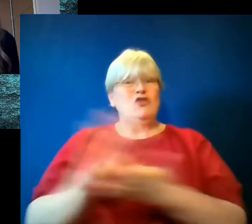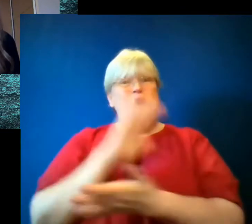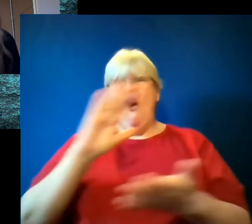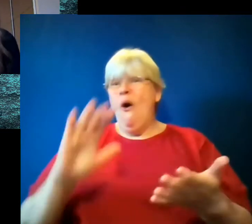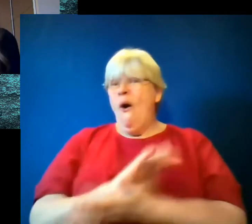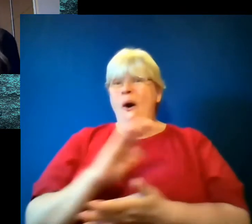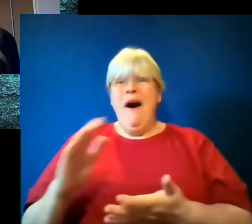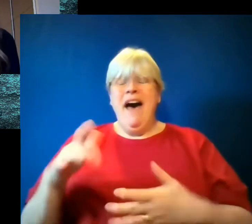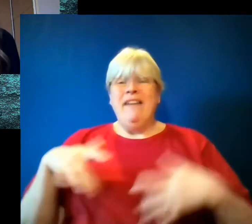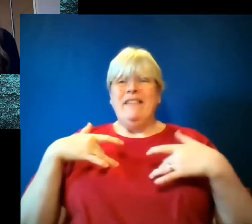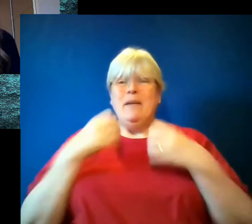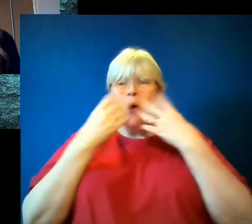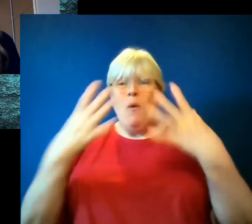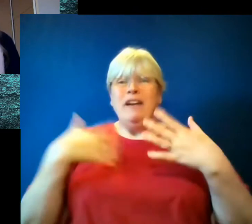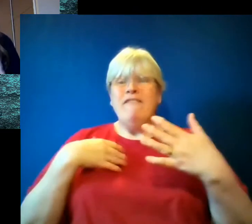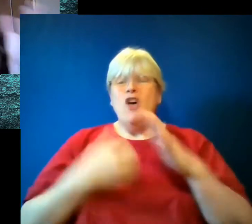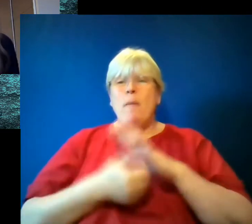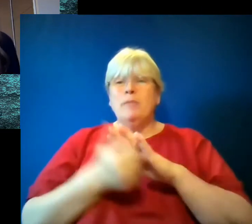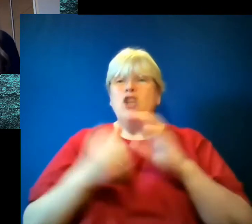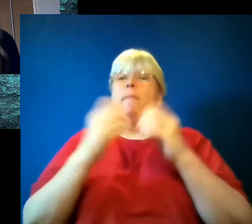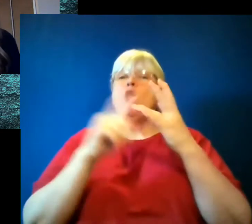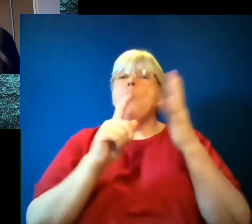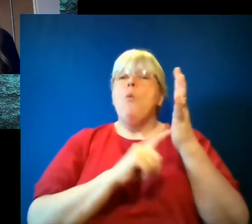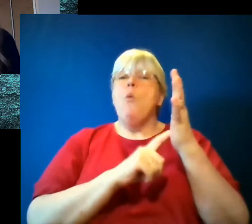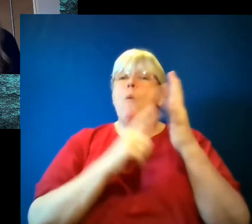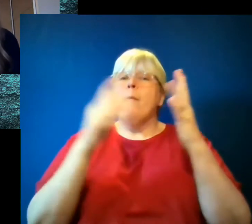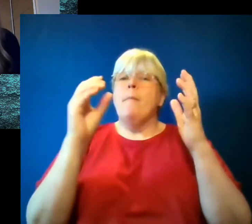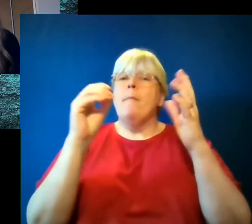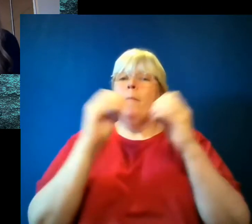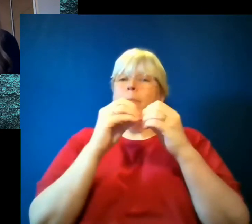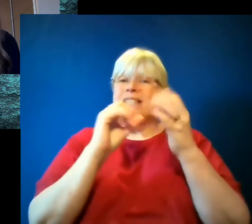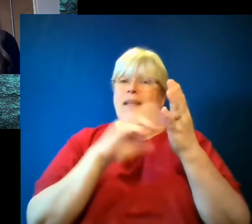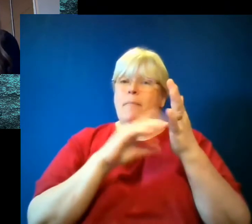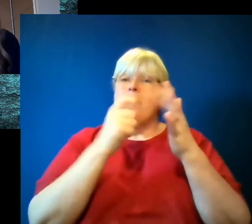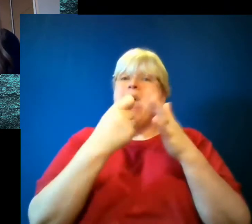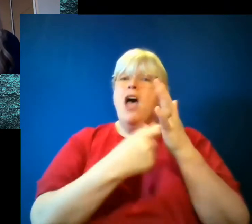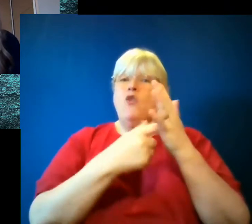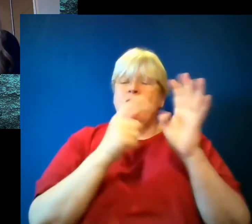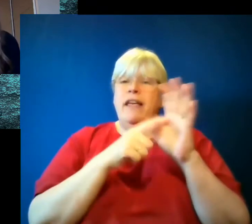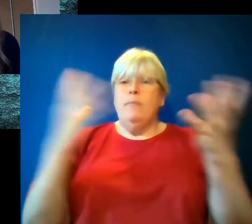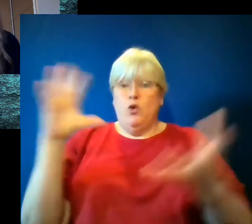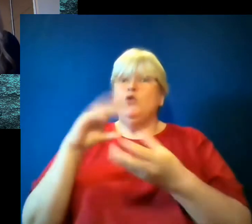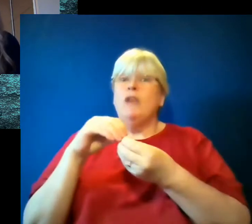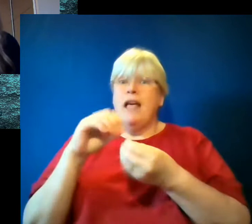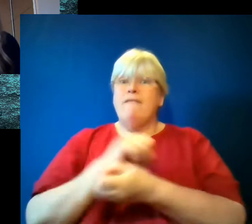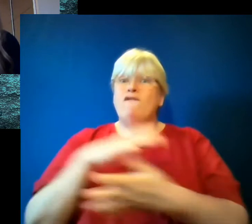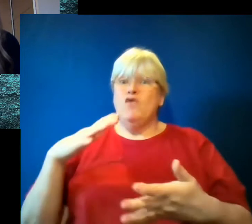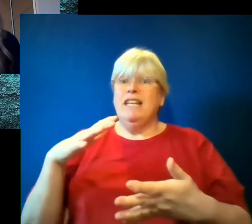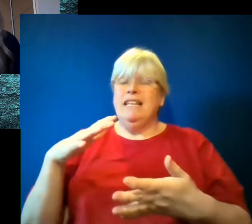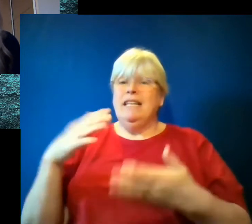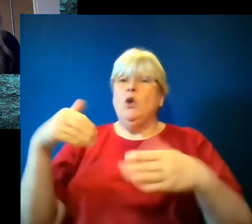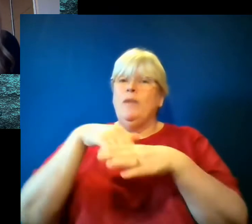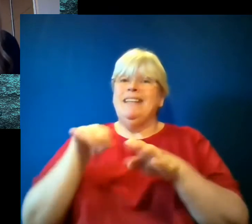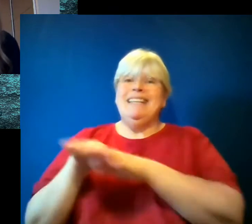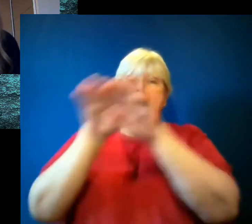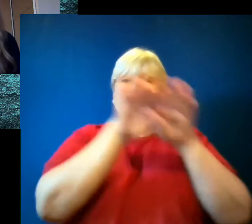And then my wonderful publisher, Bloomsbury, put it all together free on the internet, on the National Literacy Trust website,